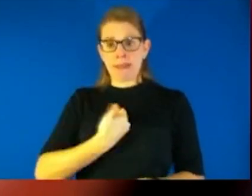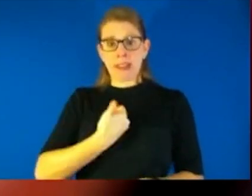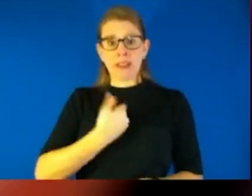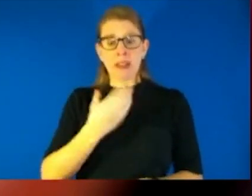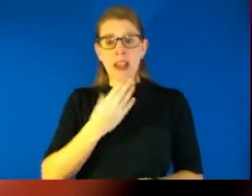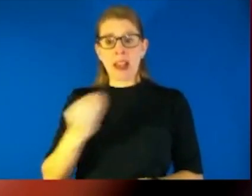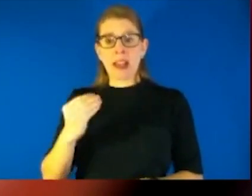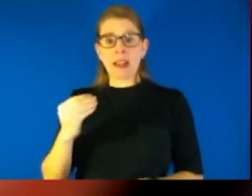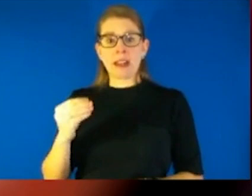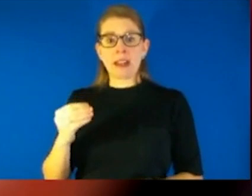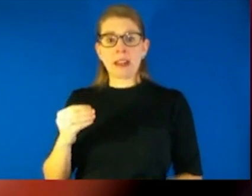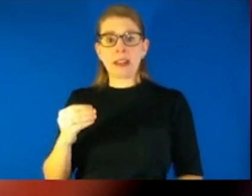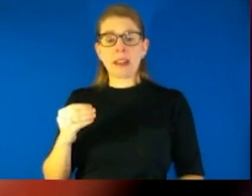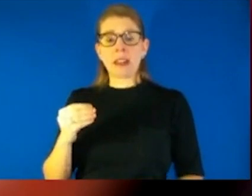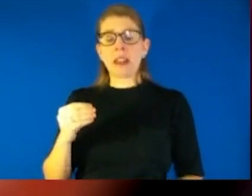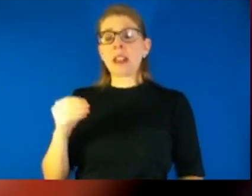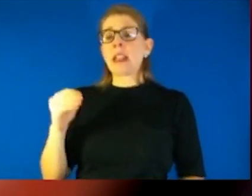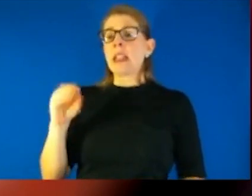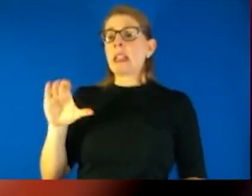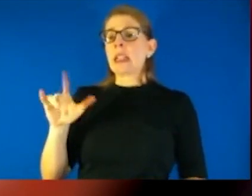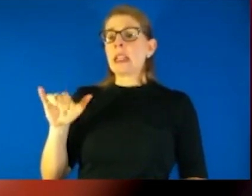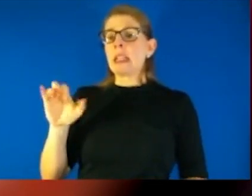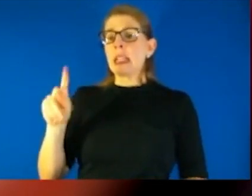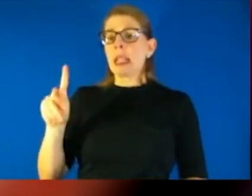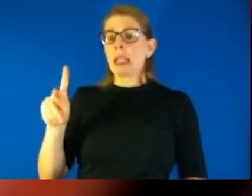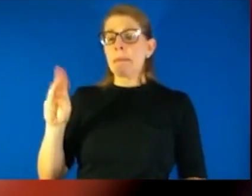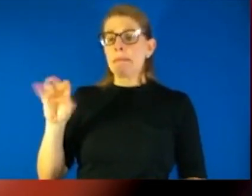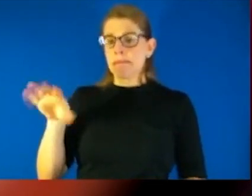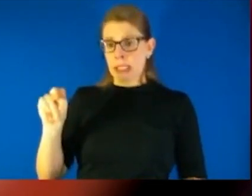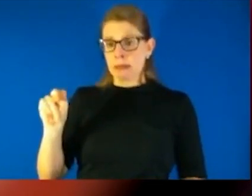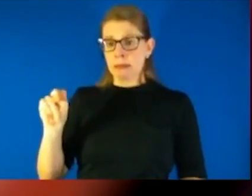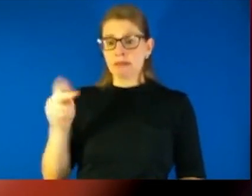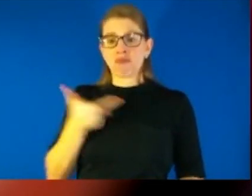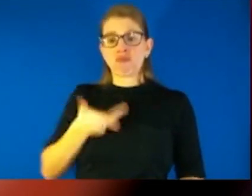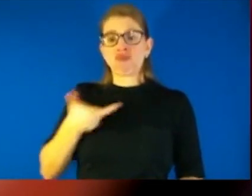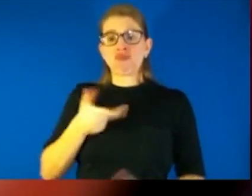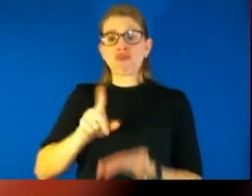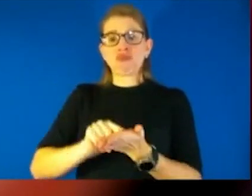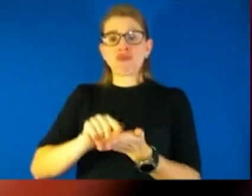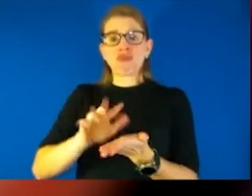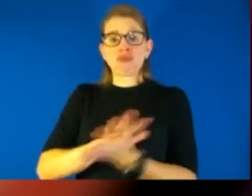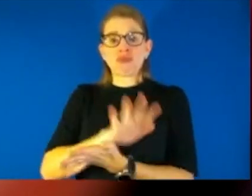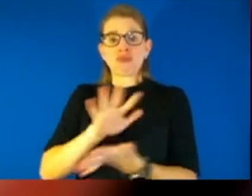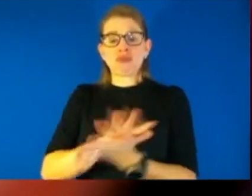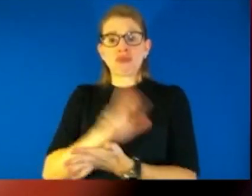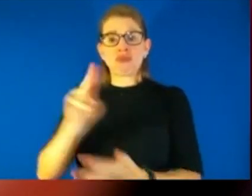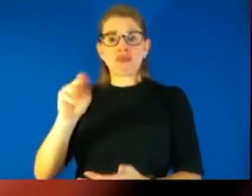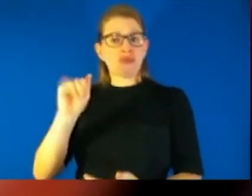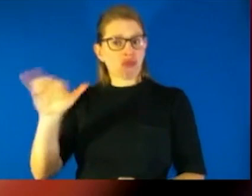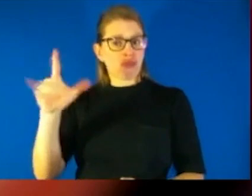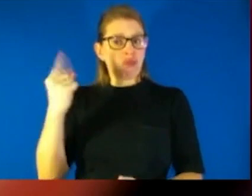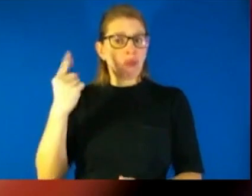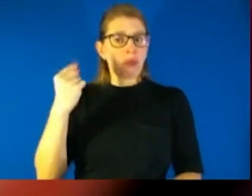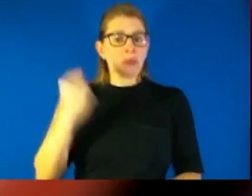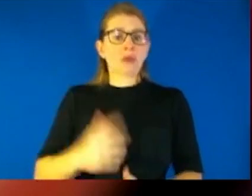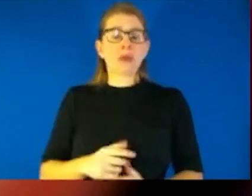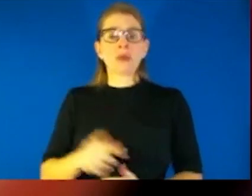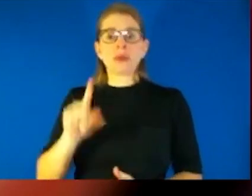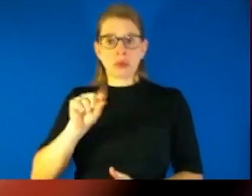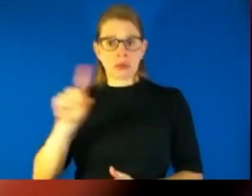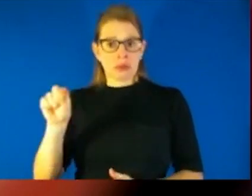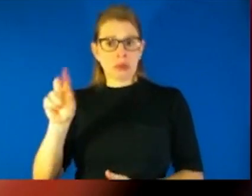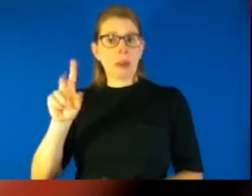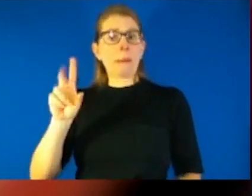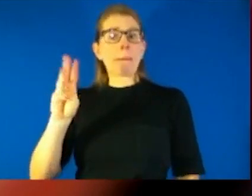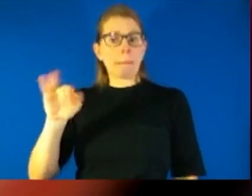Larry Glickman, we published a paper in May last year,